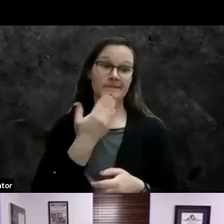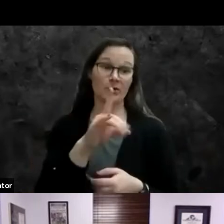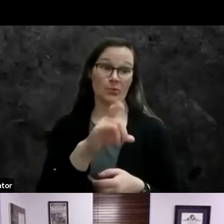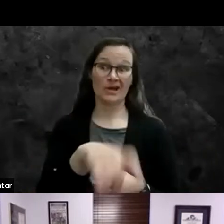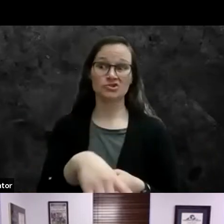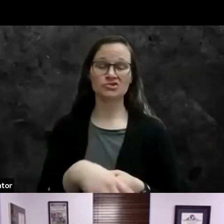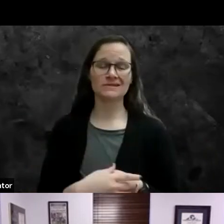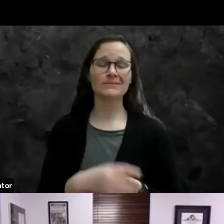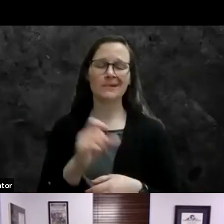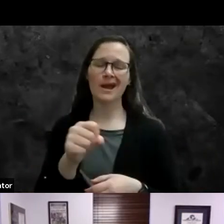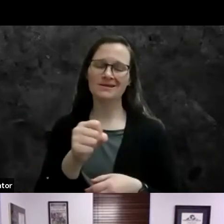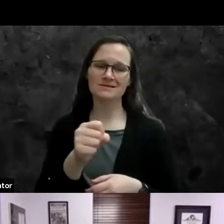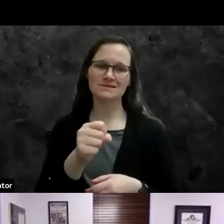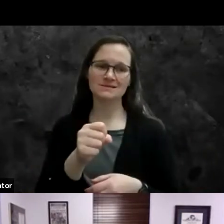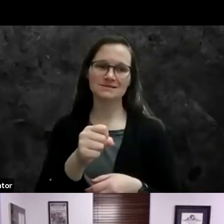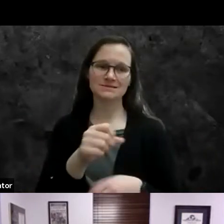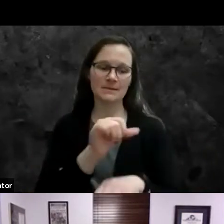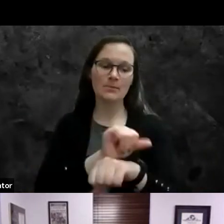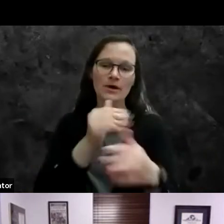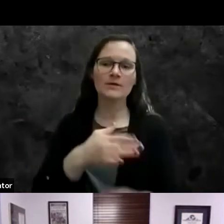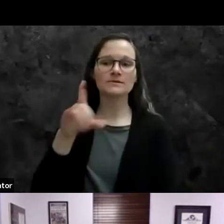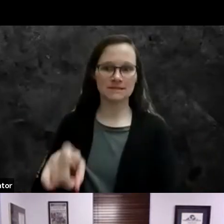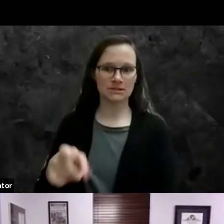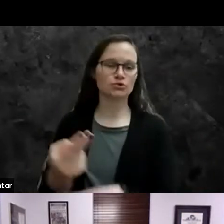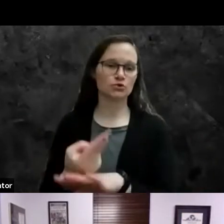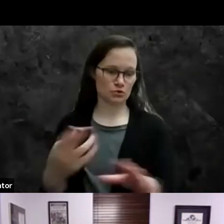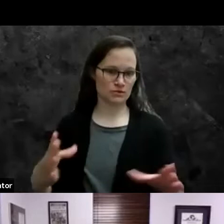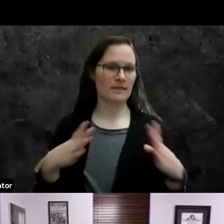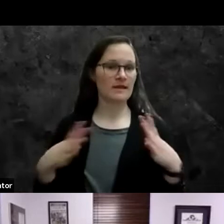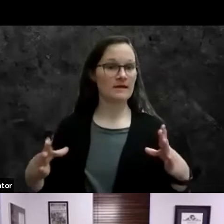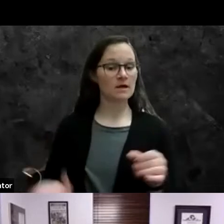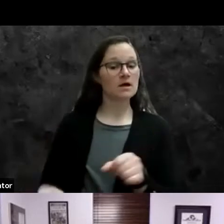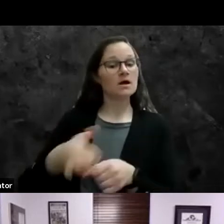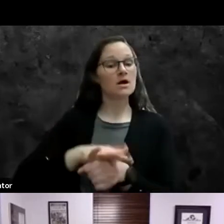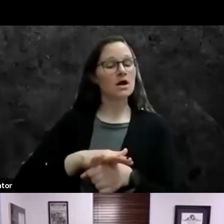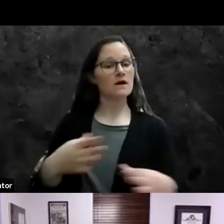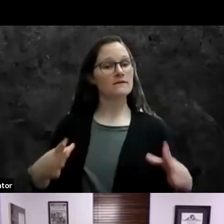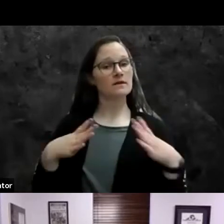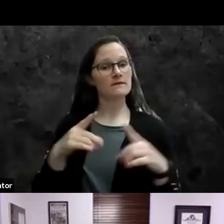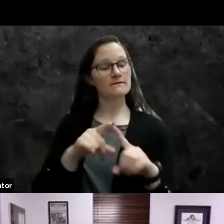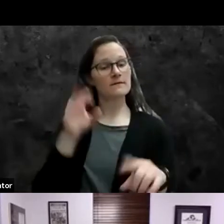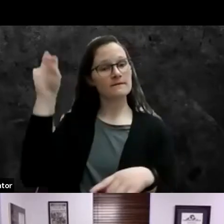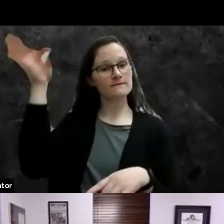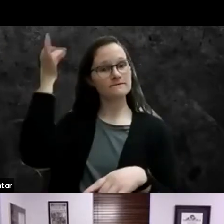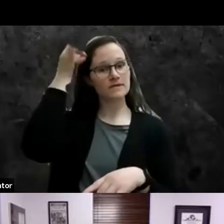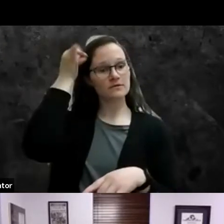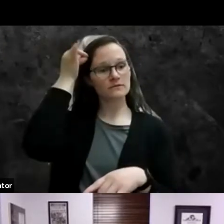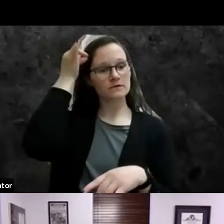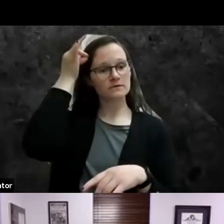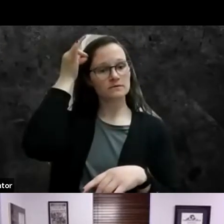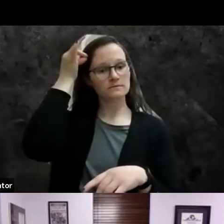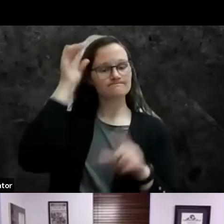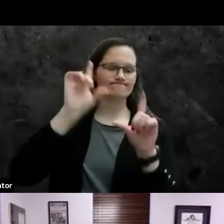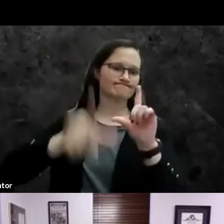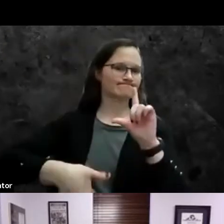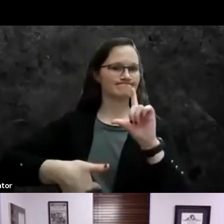question, but yes, the employee will need to take leave. The covered leave that was provided under the federal mandate expired in December